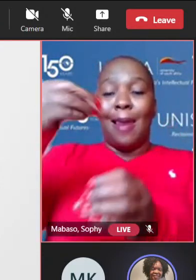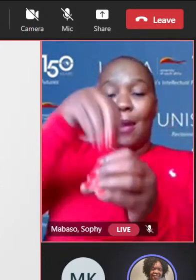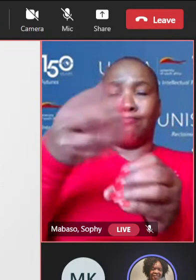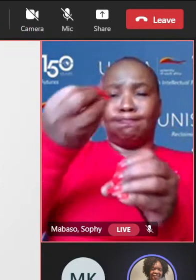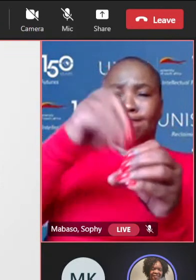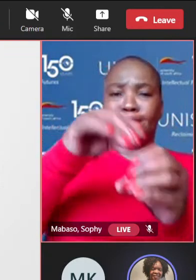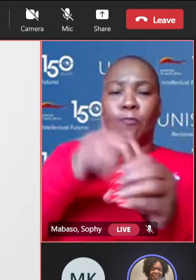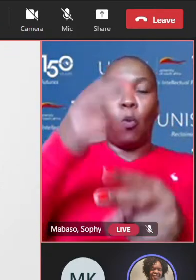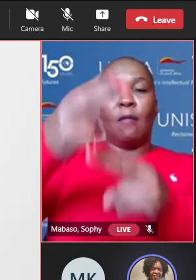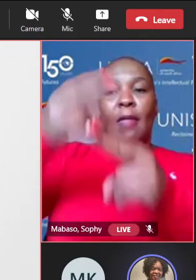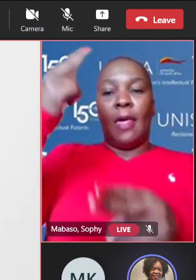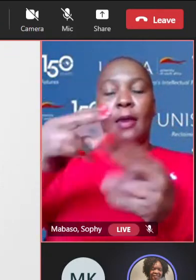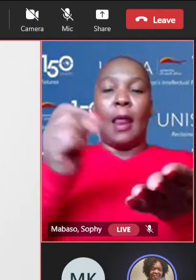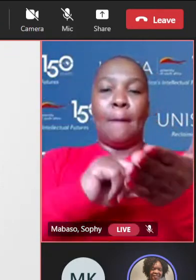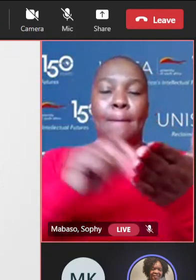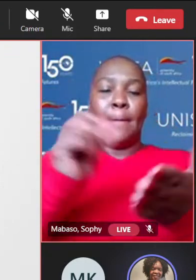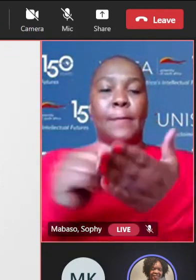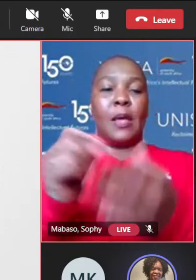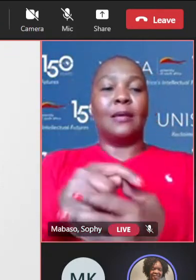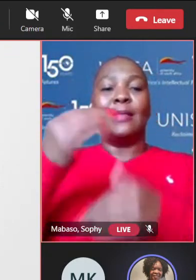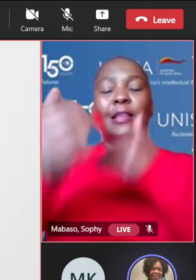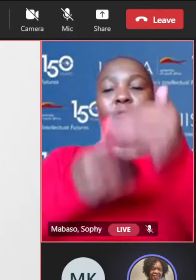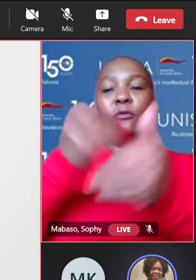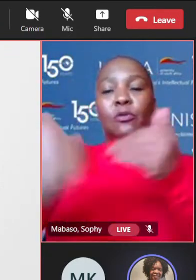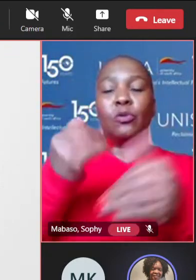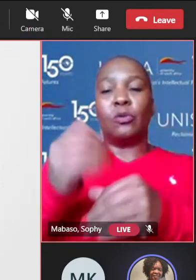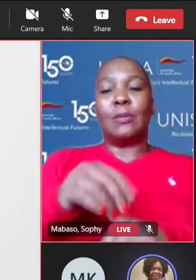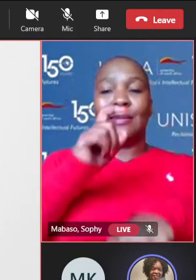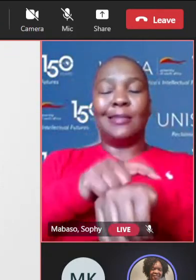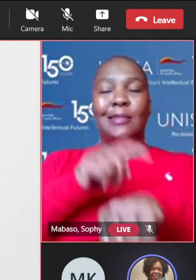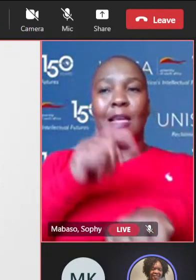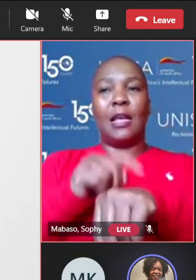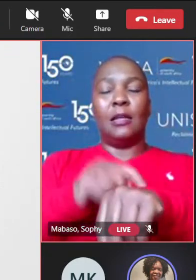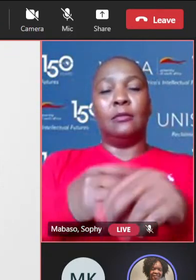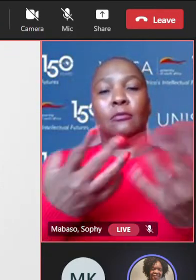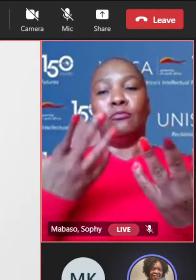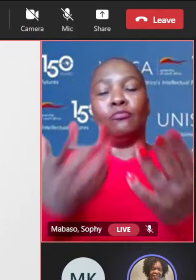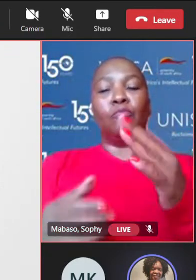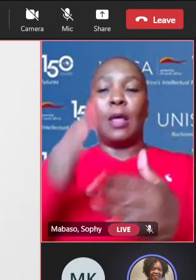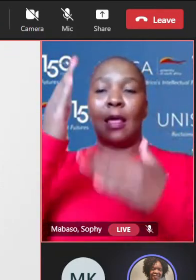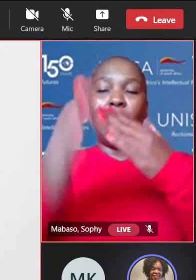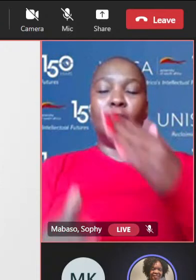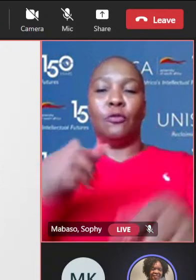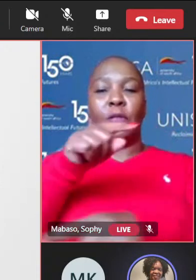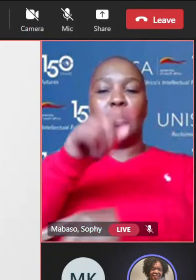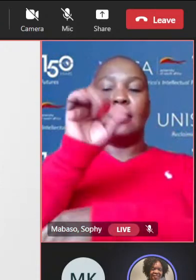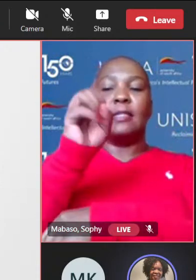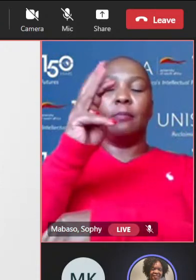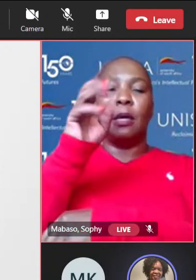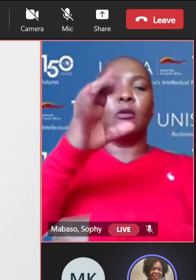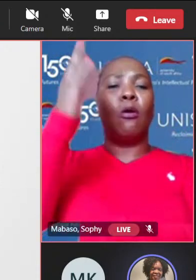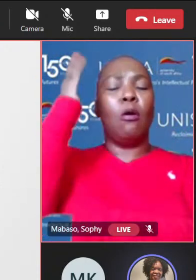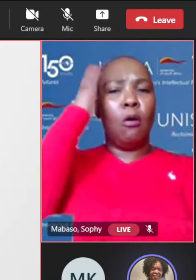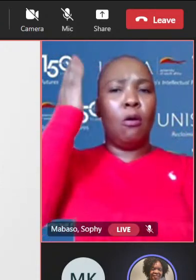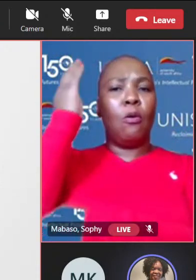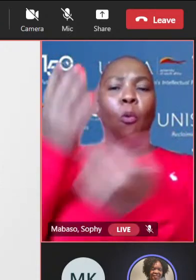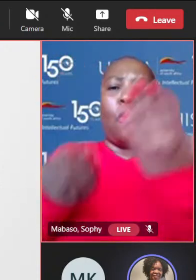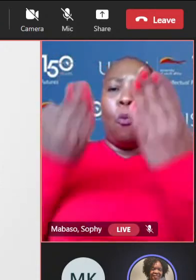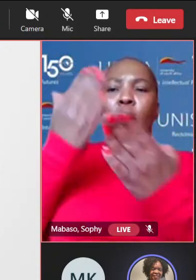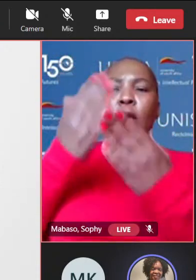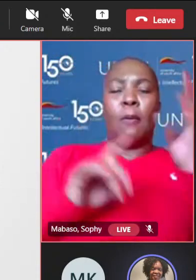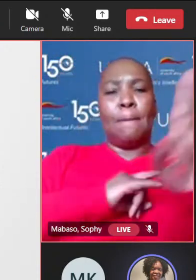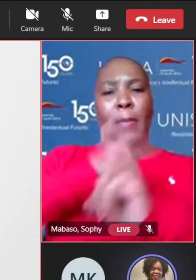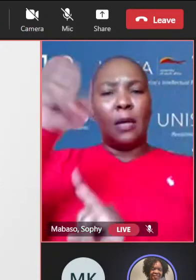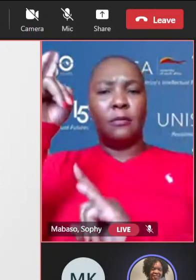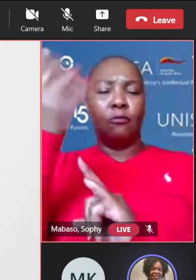continuous assessment, actually, by the time we come to the end of the semester, you have already know whether you have passed the module or if you haven't